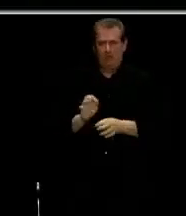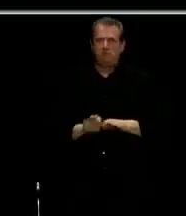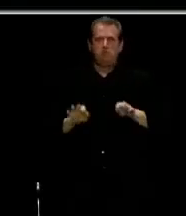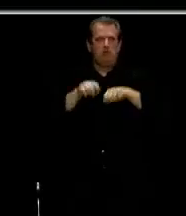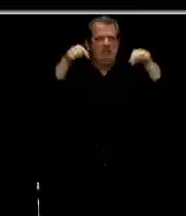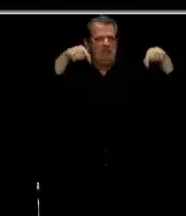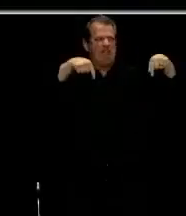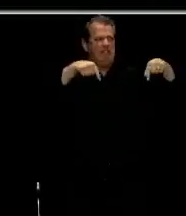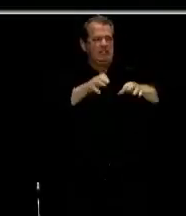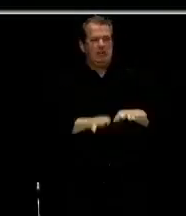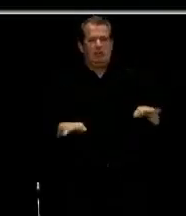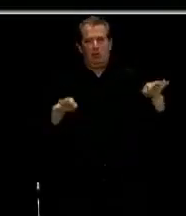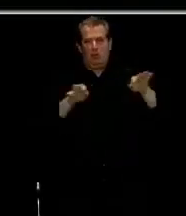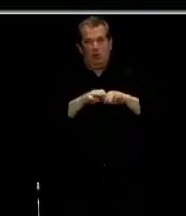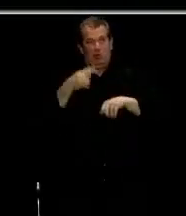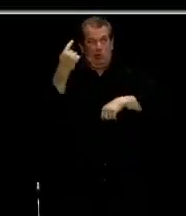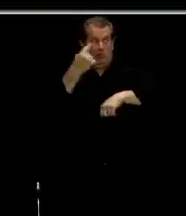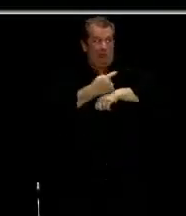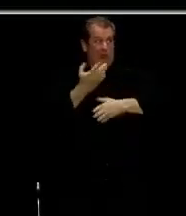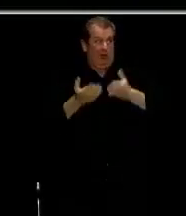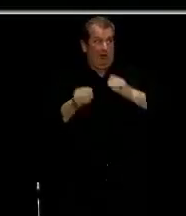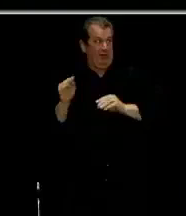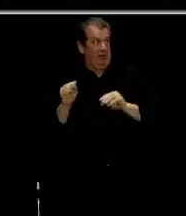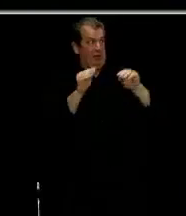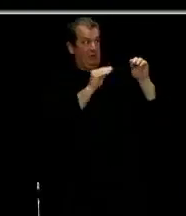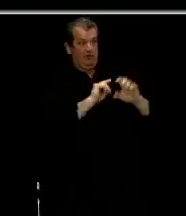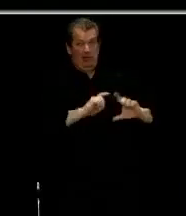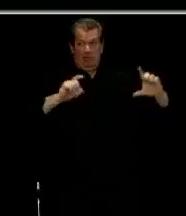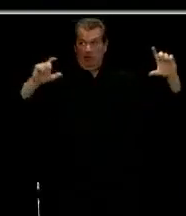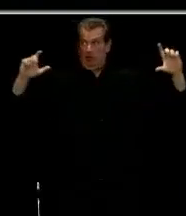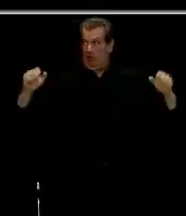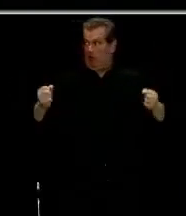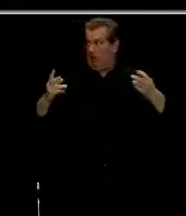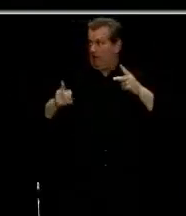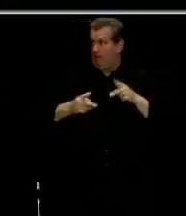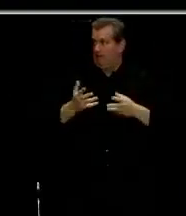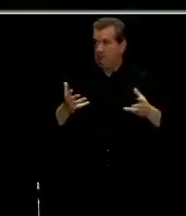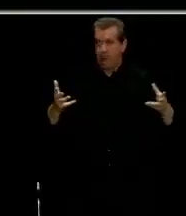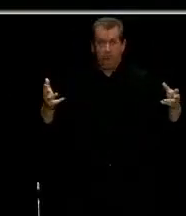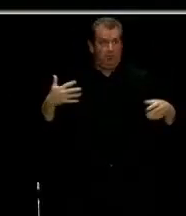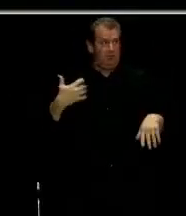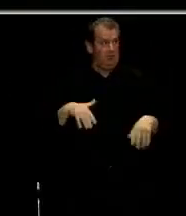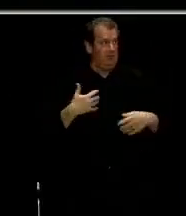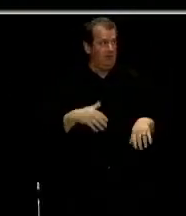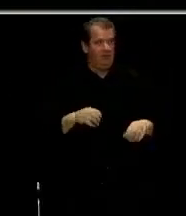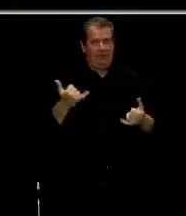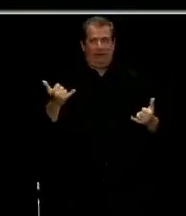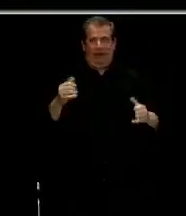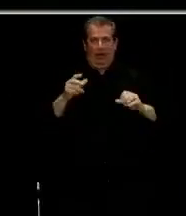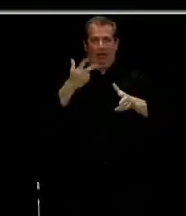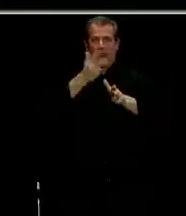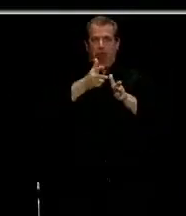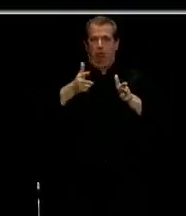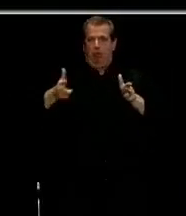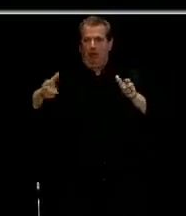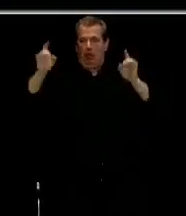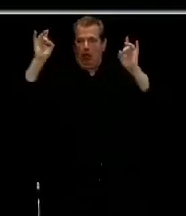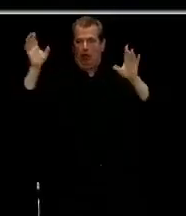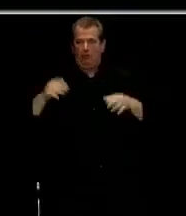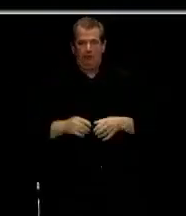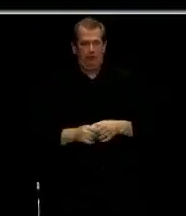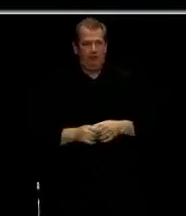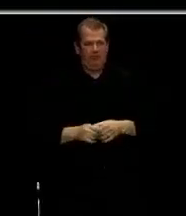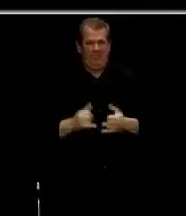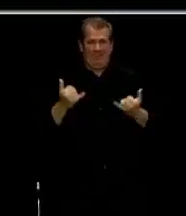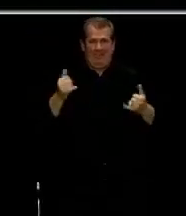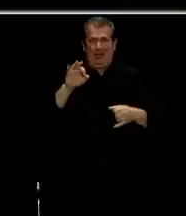have to move to the convention center, up the street here. Yeah, there's no parking here. There's no parking anywhere in